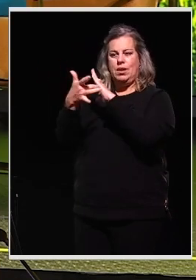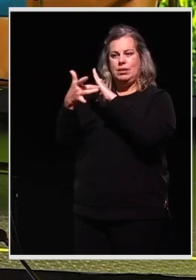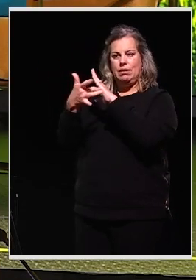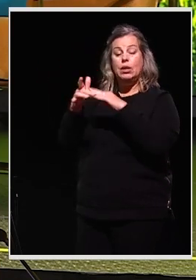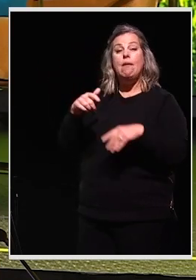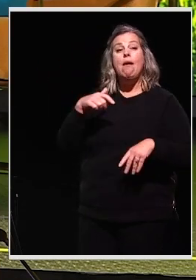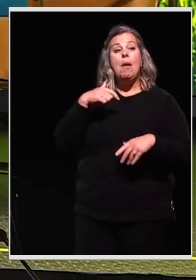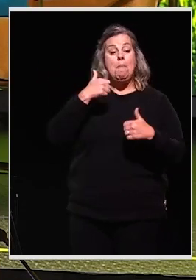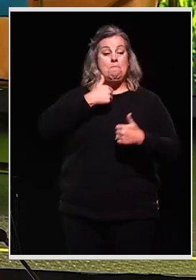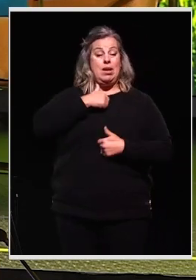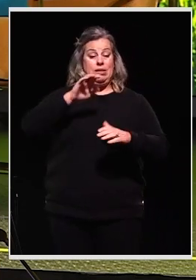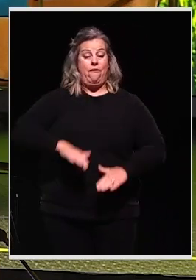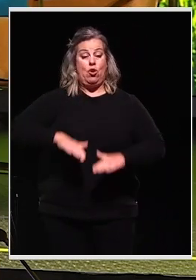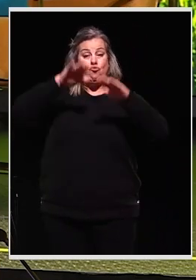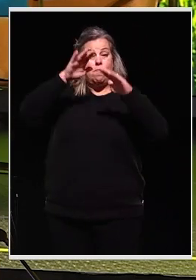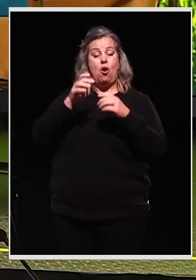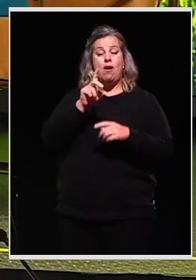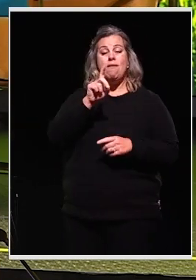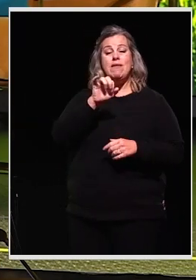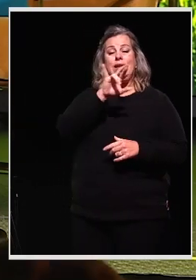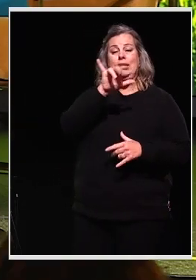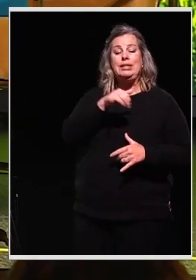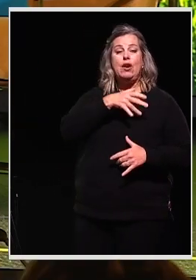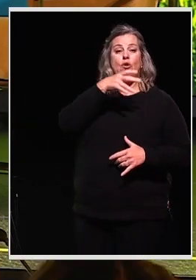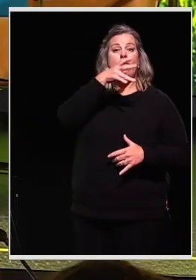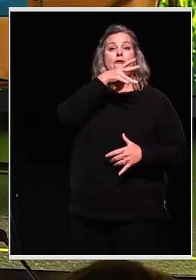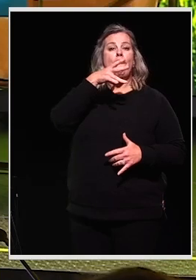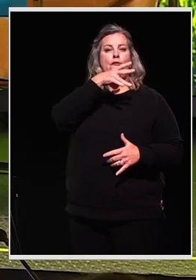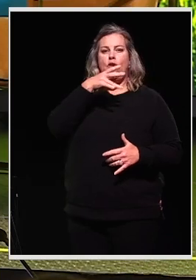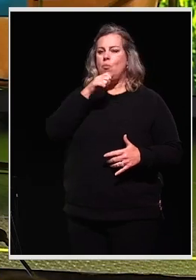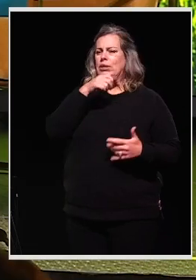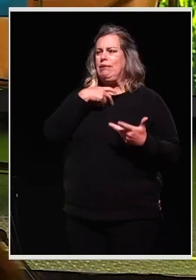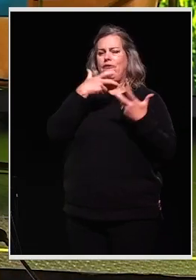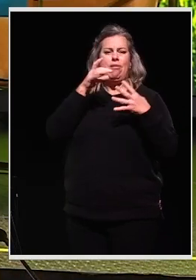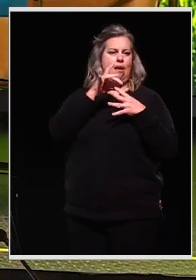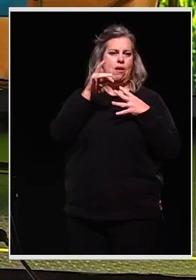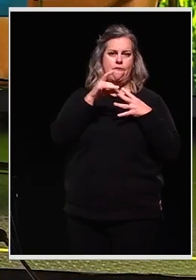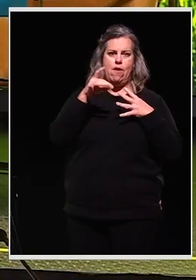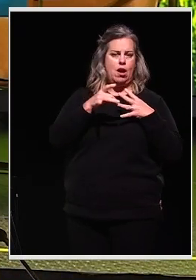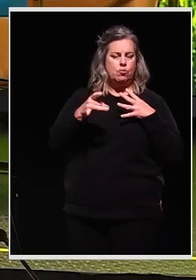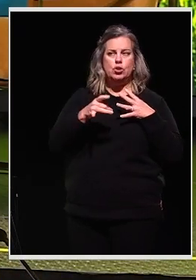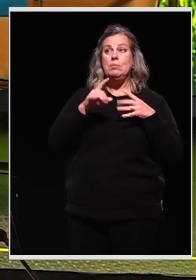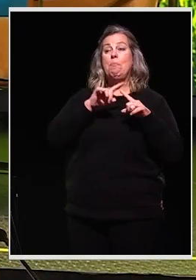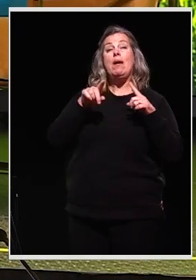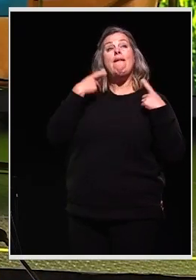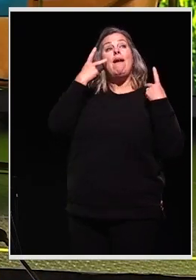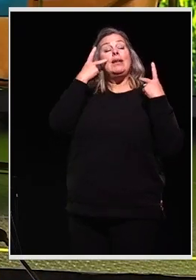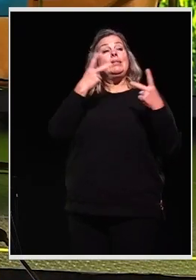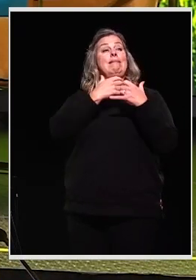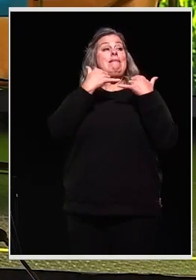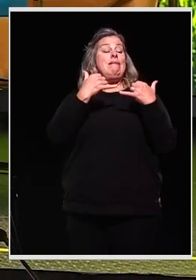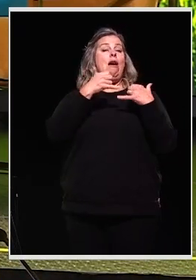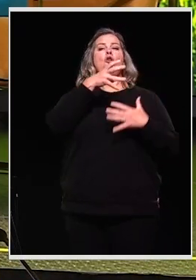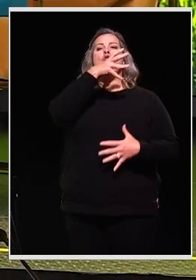farm, and back in the day there weren't these kinds of options out there. But I see oftentimes farmers now get